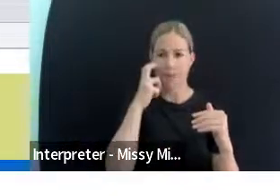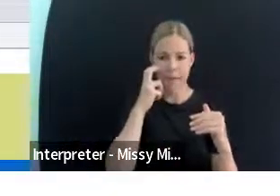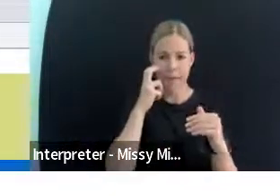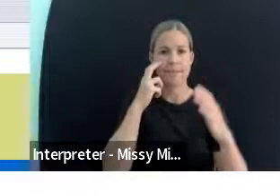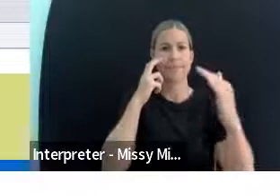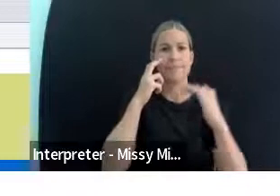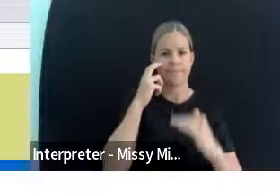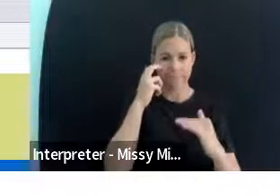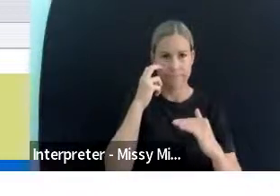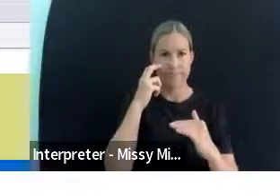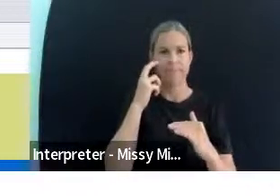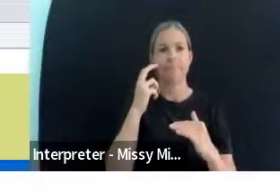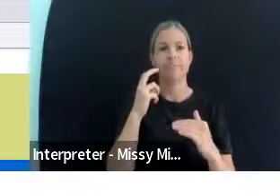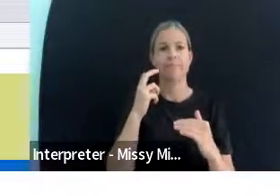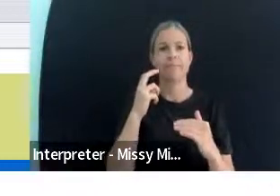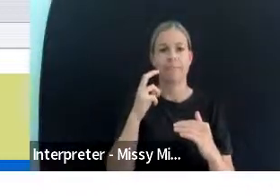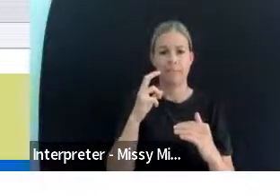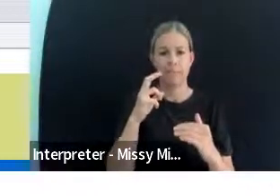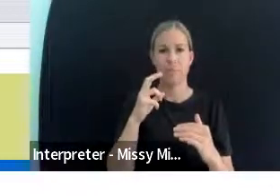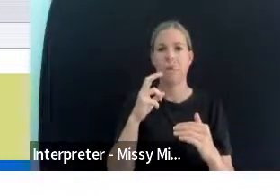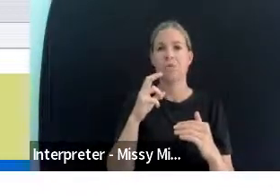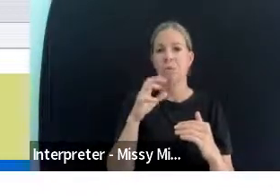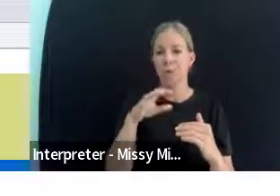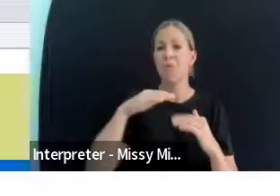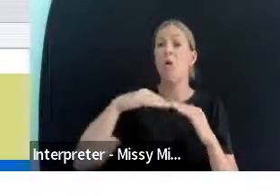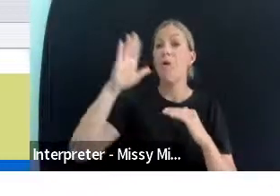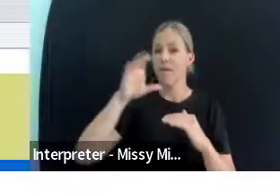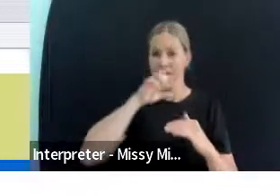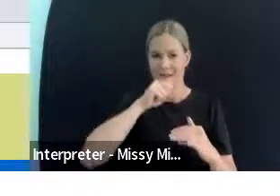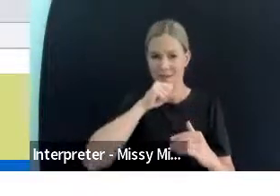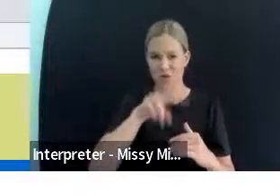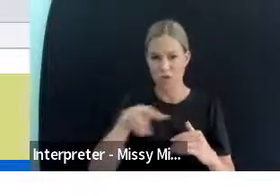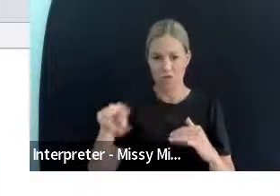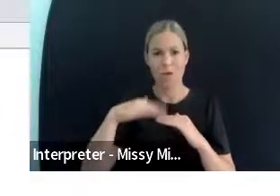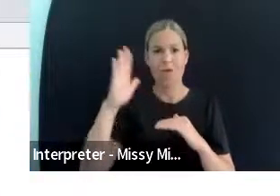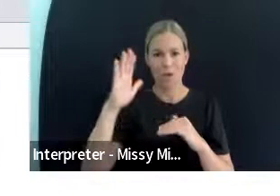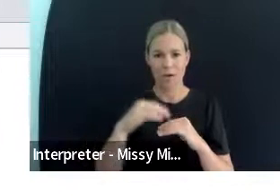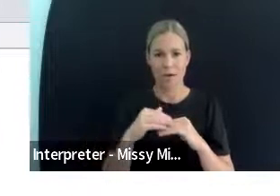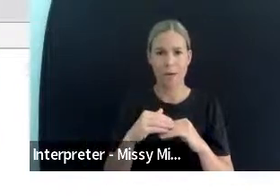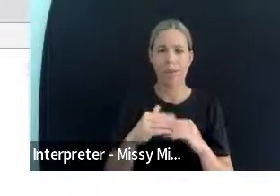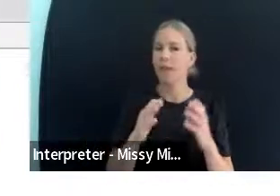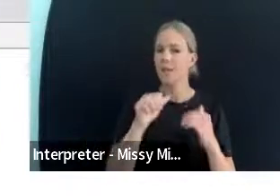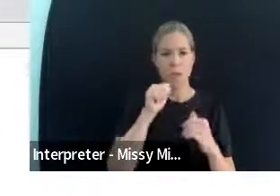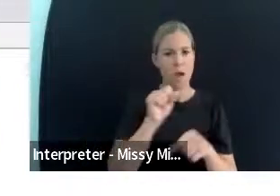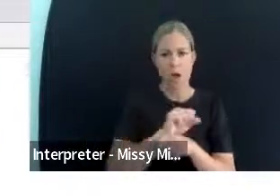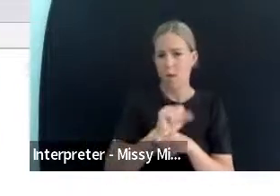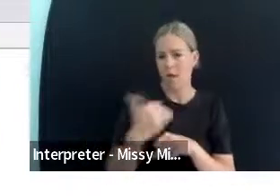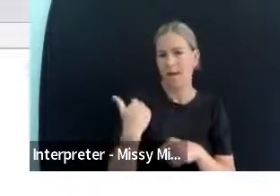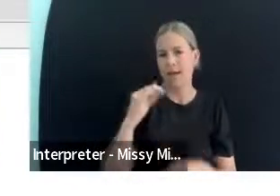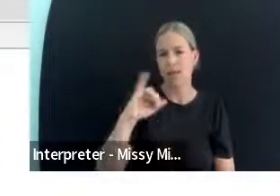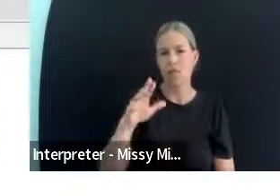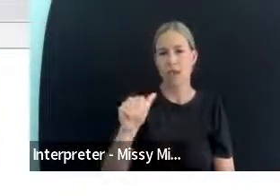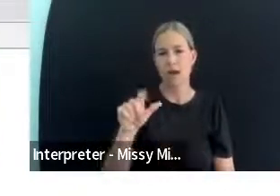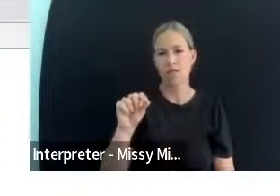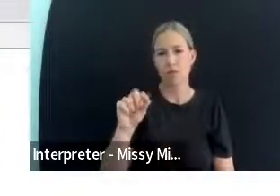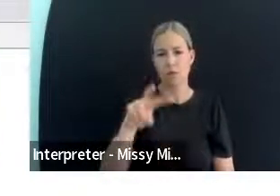time, though, they're going to be 22 years of age or older. They weren't working in July of 2022. And then let's put that same